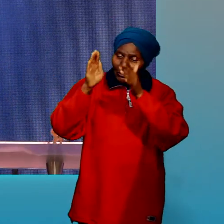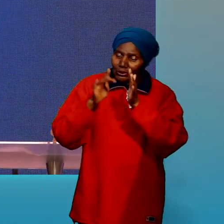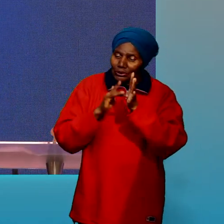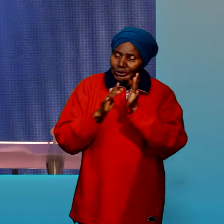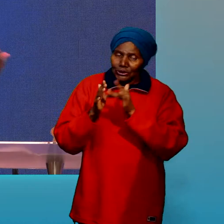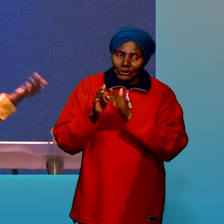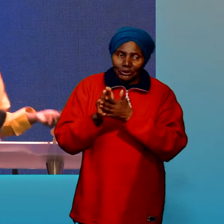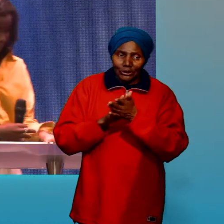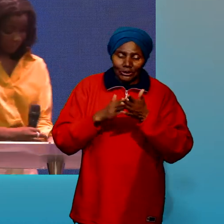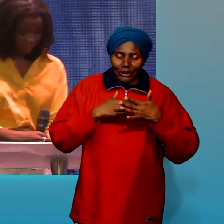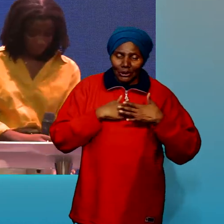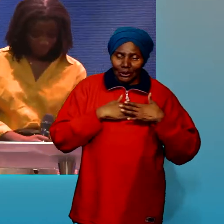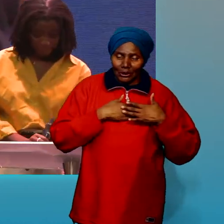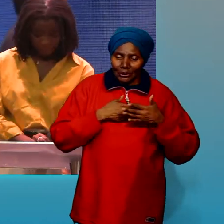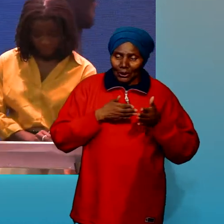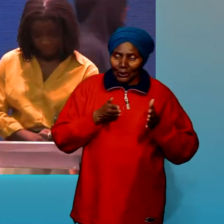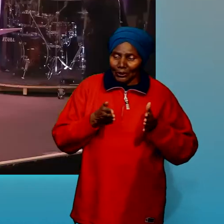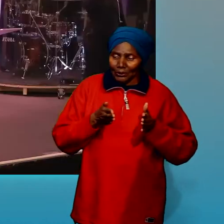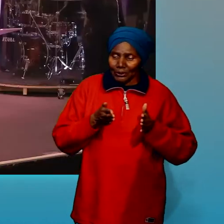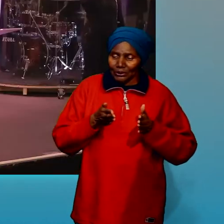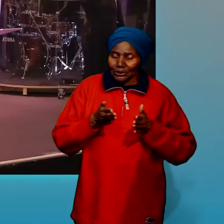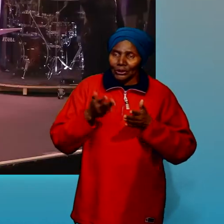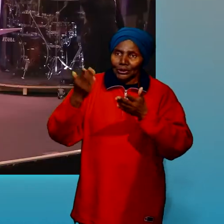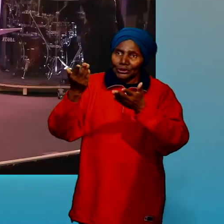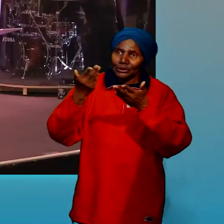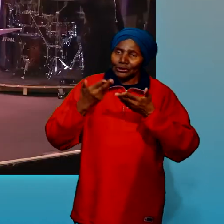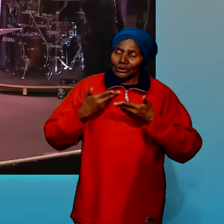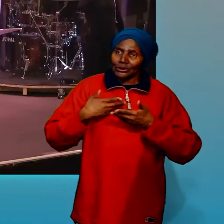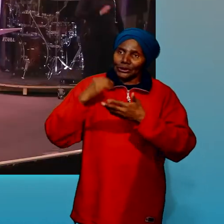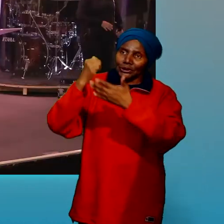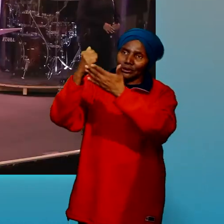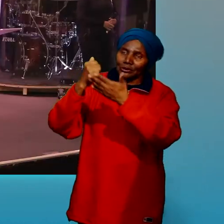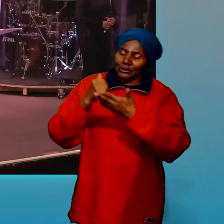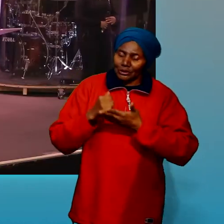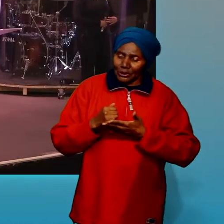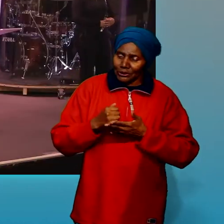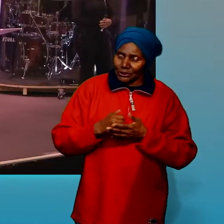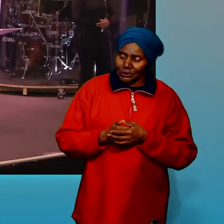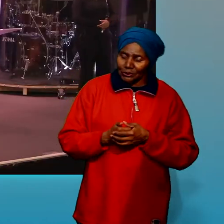open to receive God's grace. So when God encourages you to give thanks,